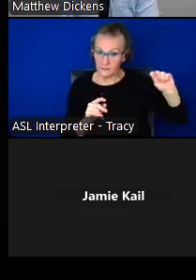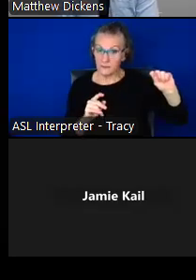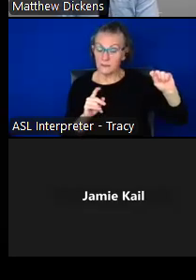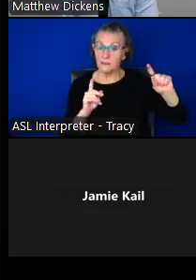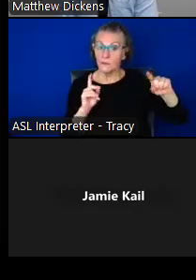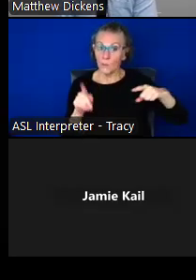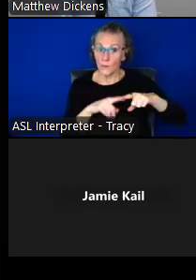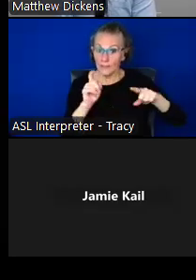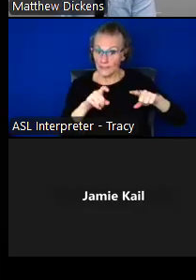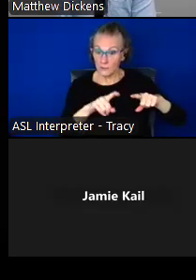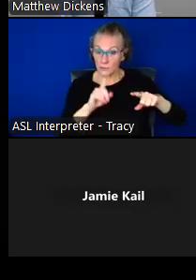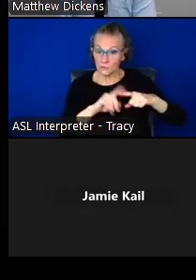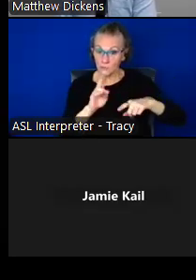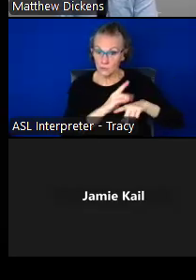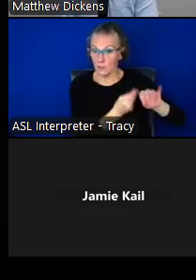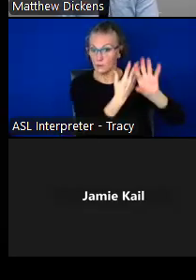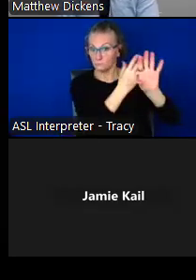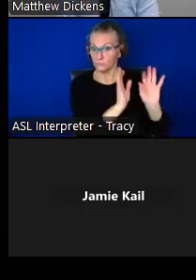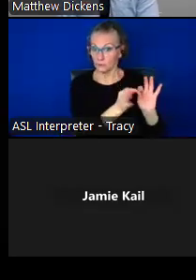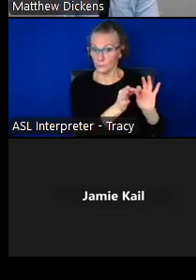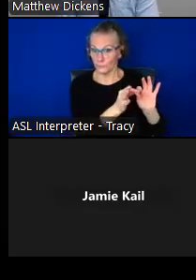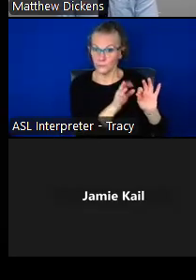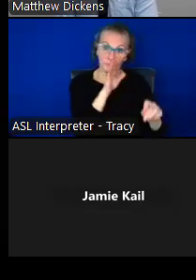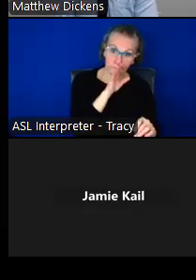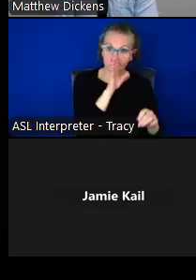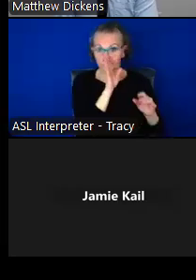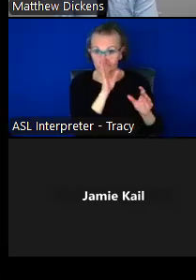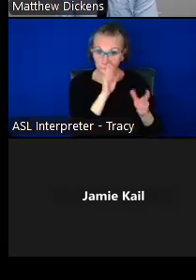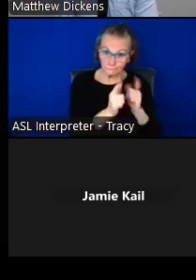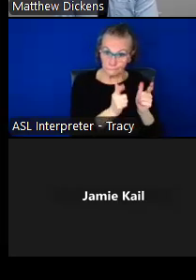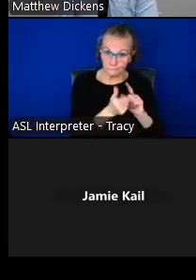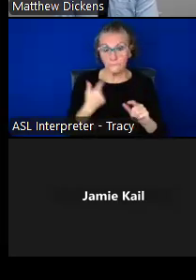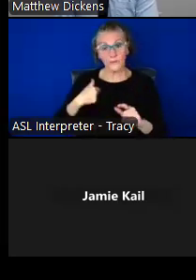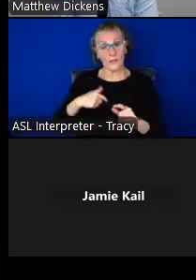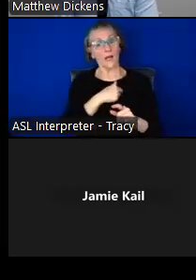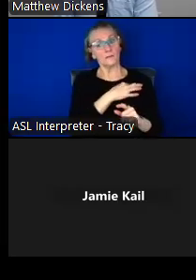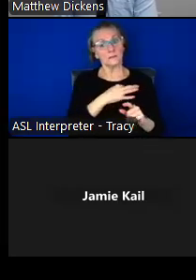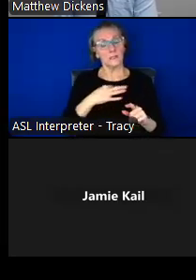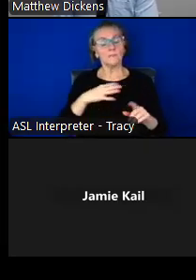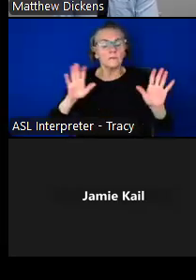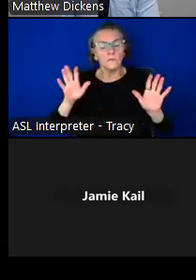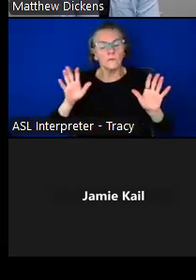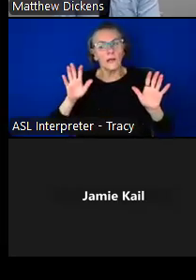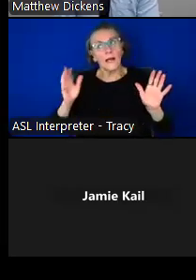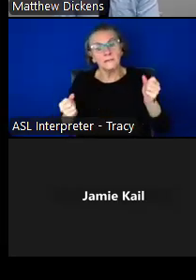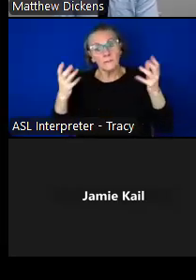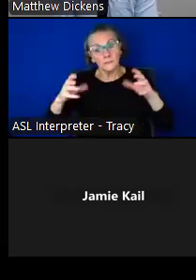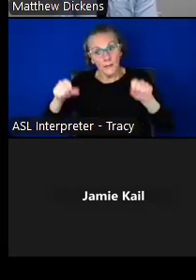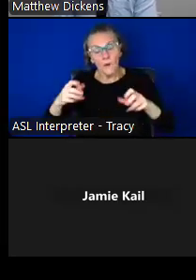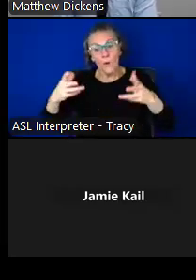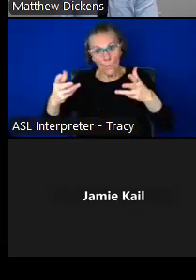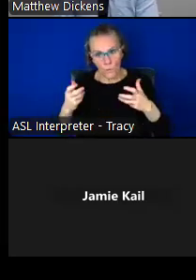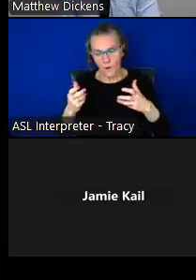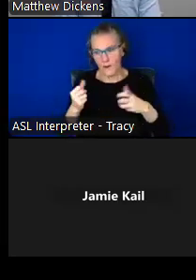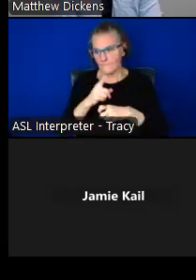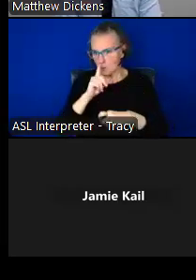when needed to utilize interpreter services. Our staff, to the extent possible, we always want to ensure